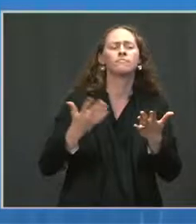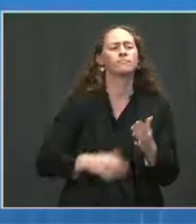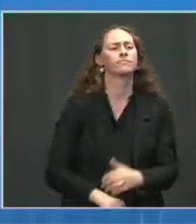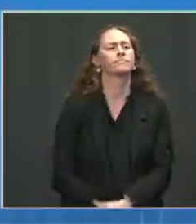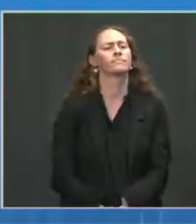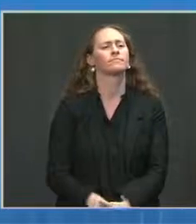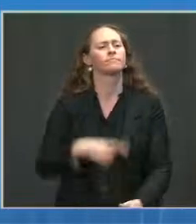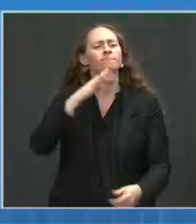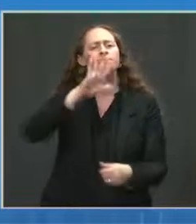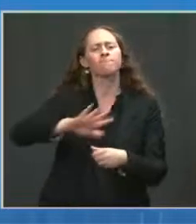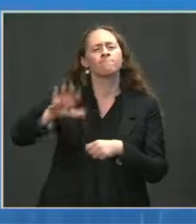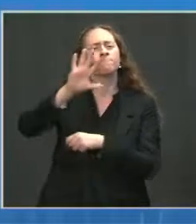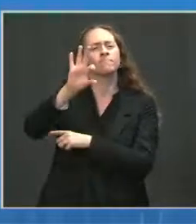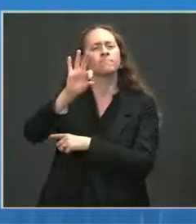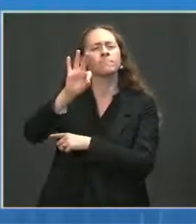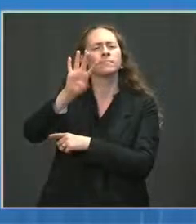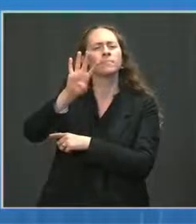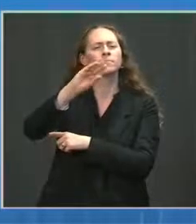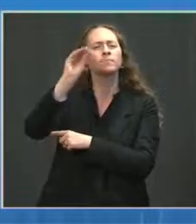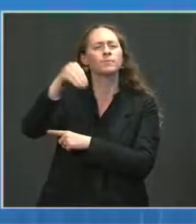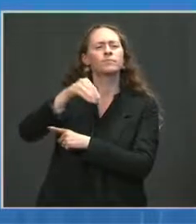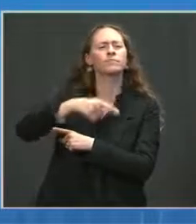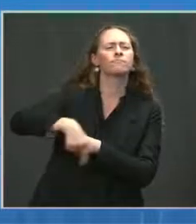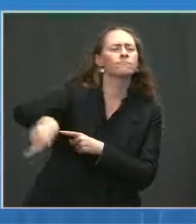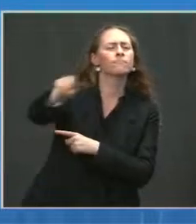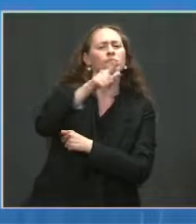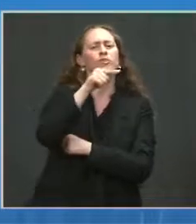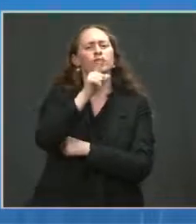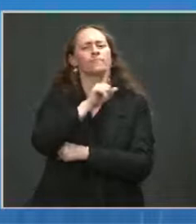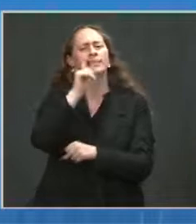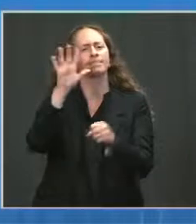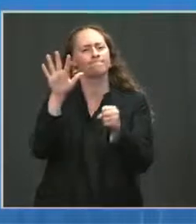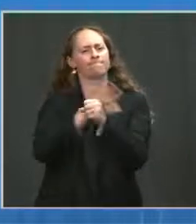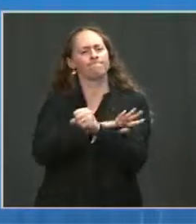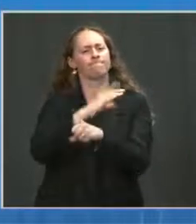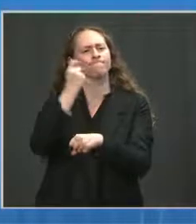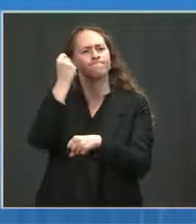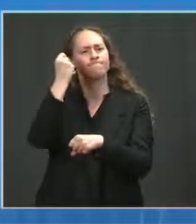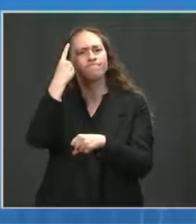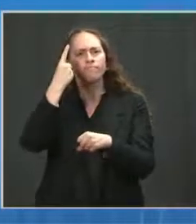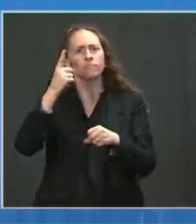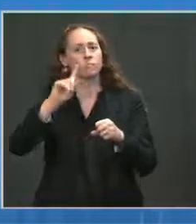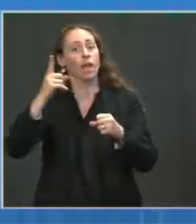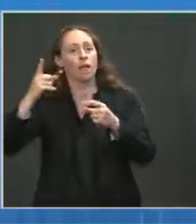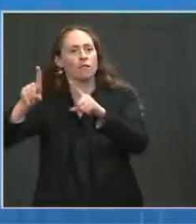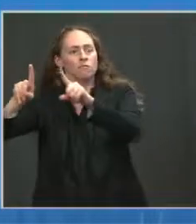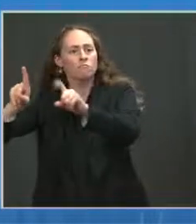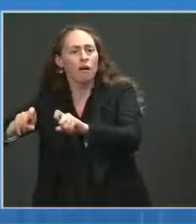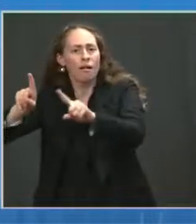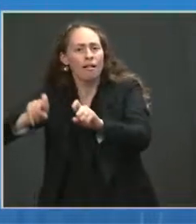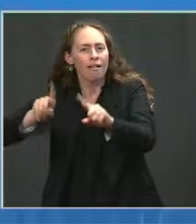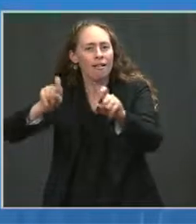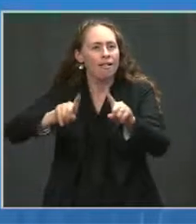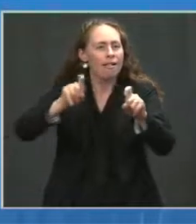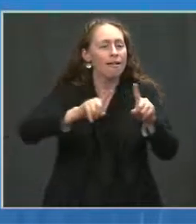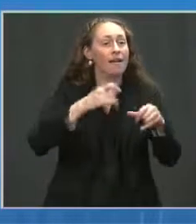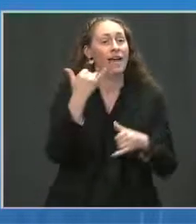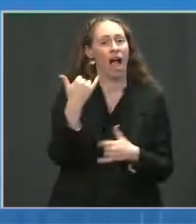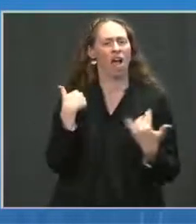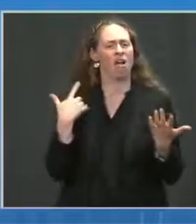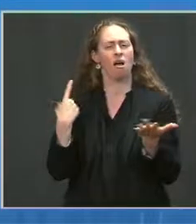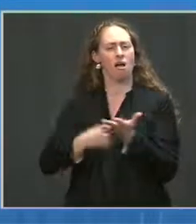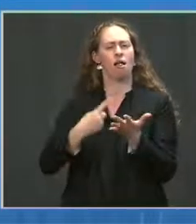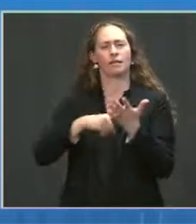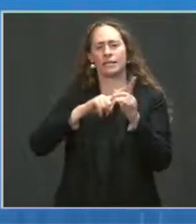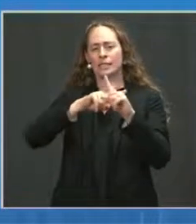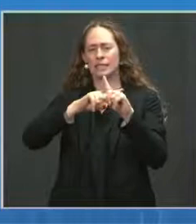95% was against clinically apparent disease. What we're talking about here is just infection. So you